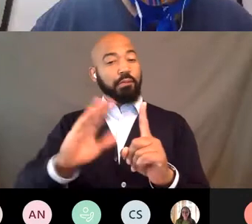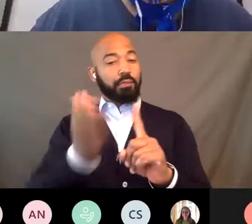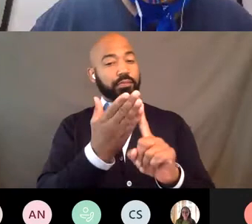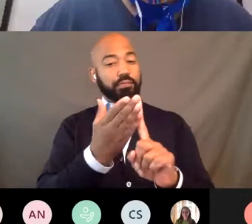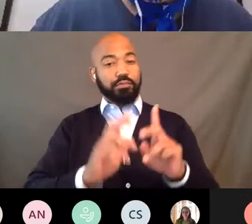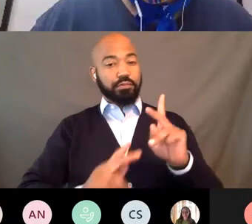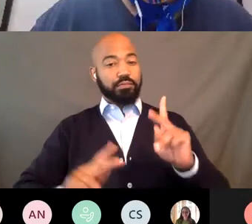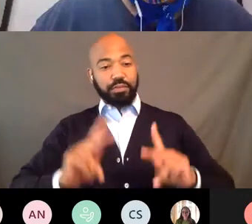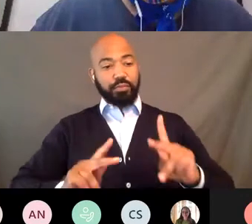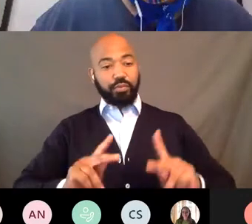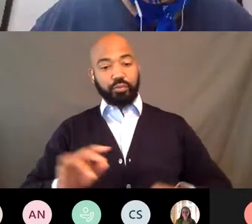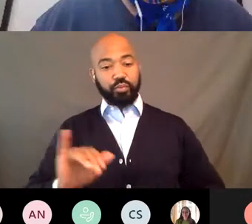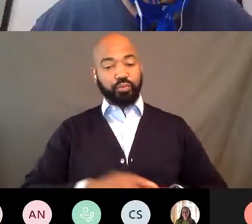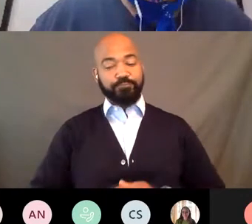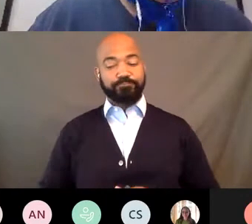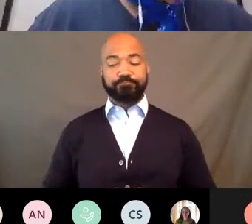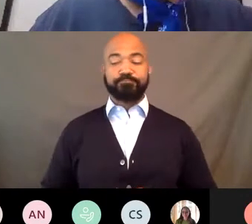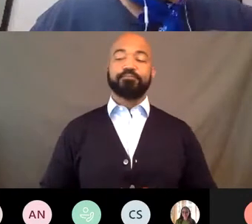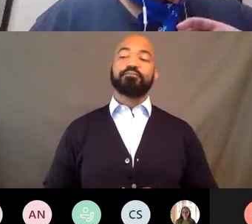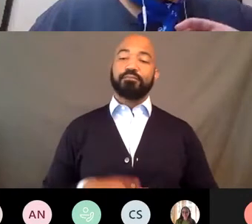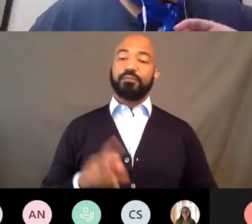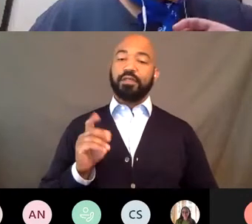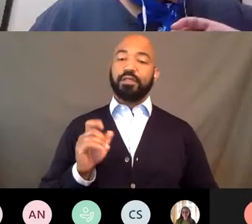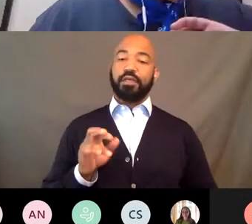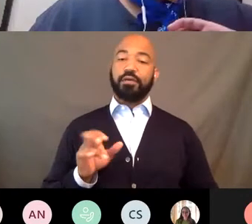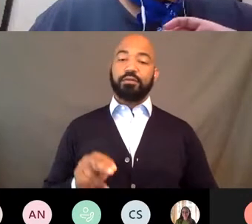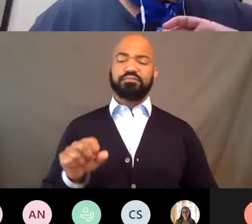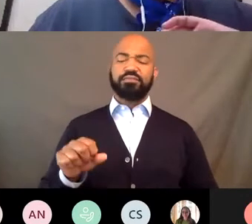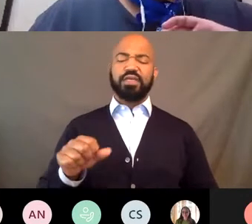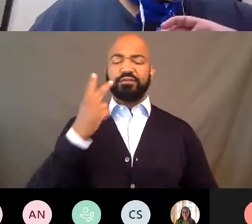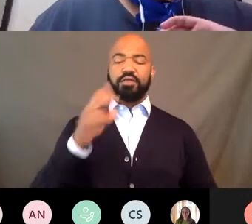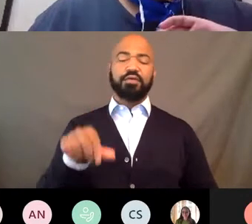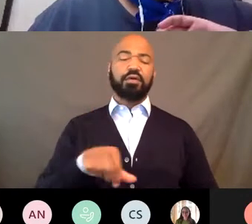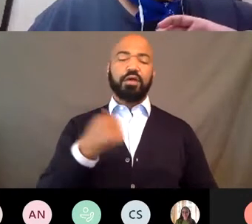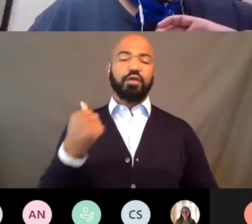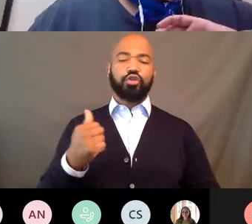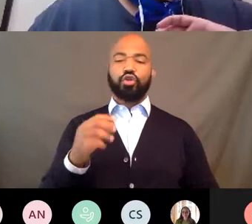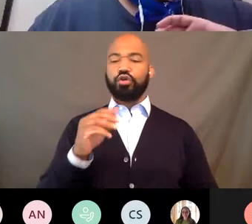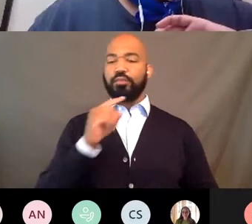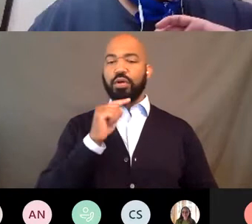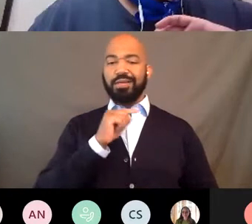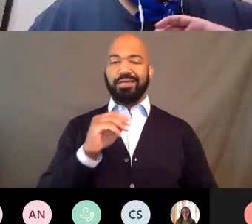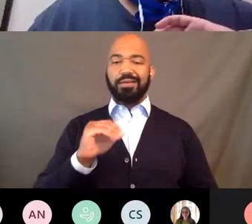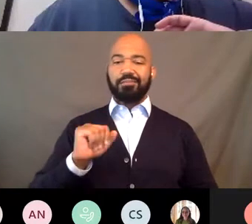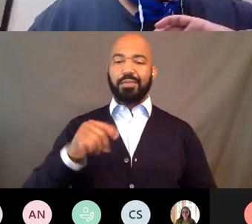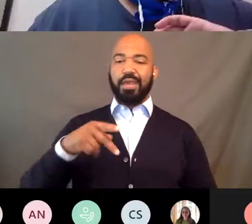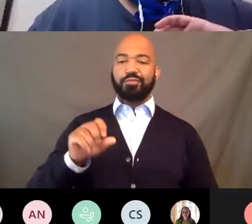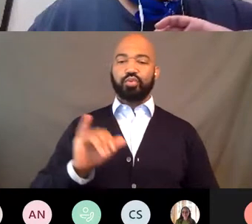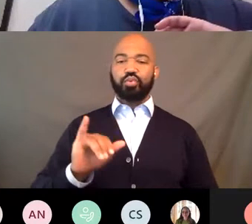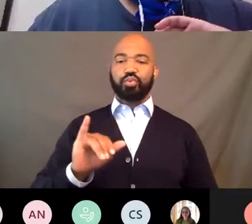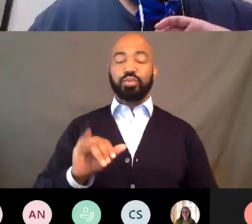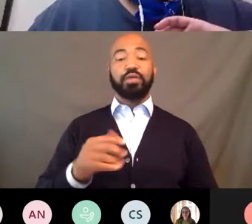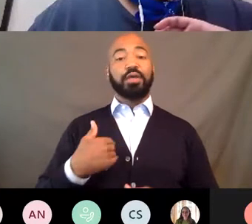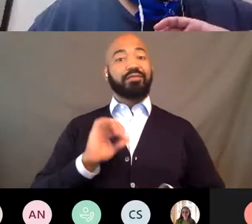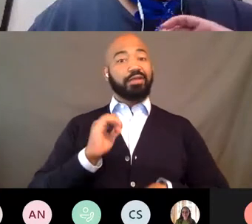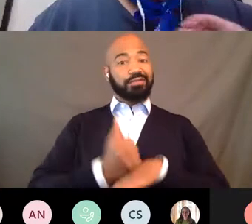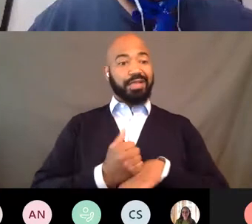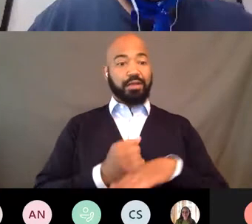was also thinking, I mean, I've seen other like Milwaukee maps that have been organized according to Alder